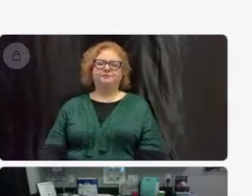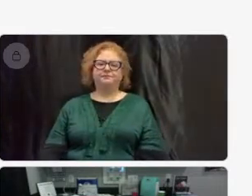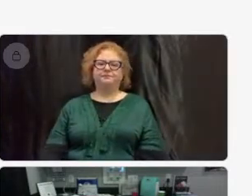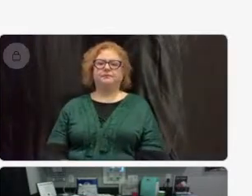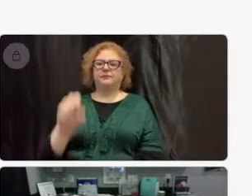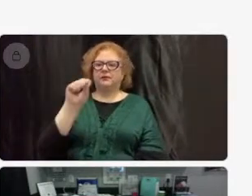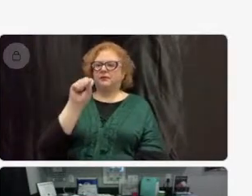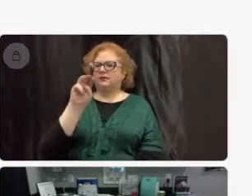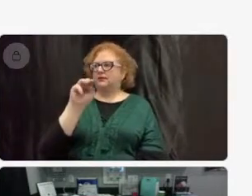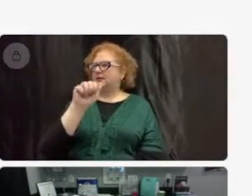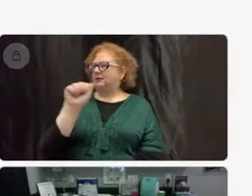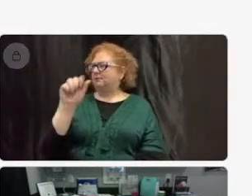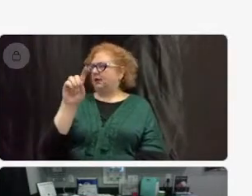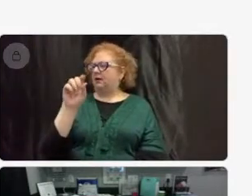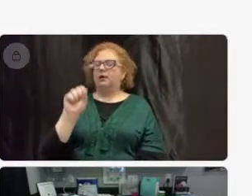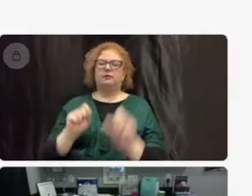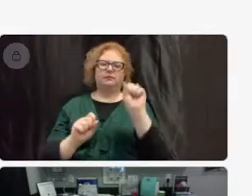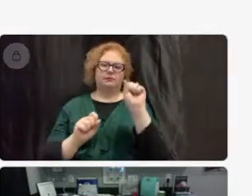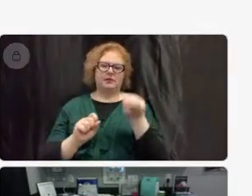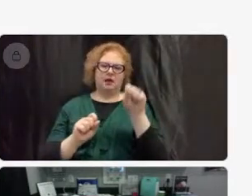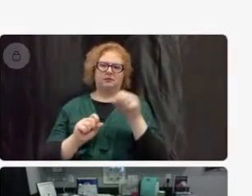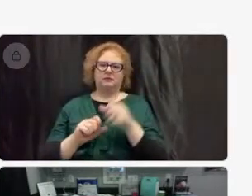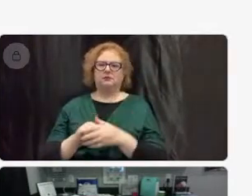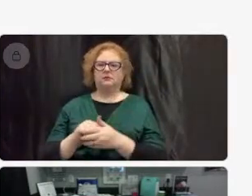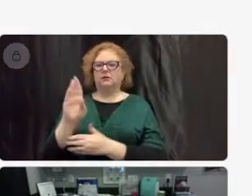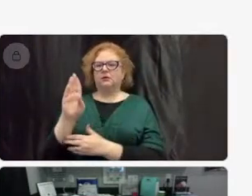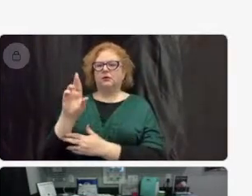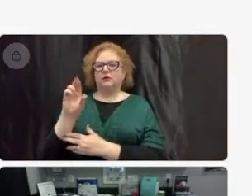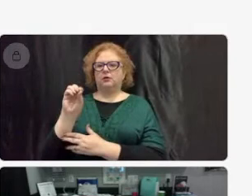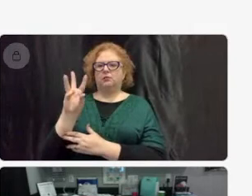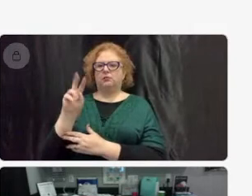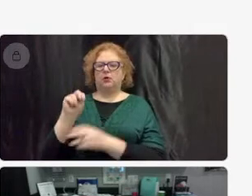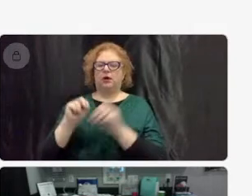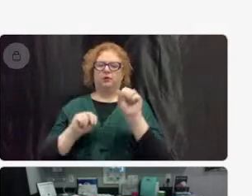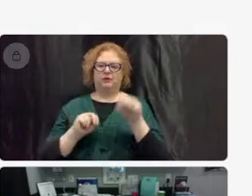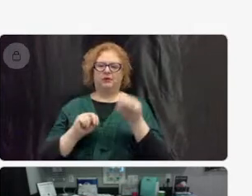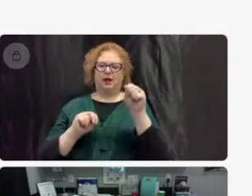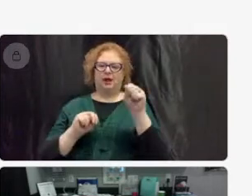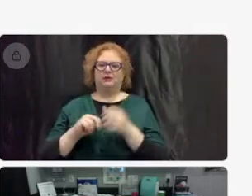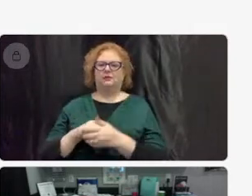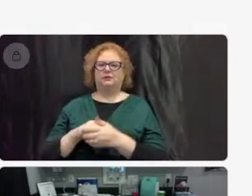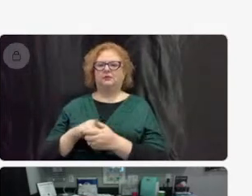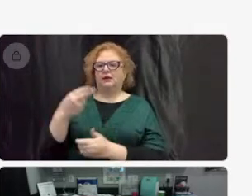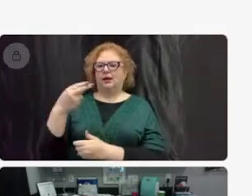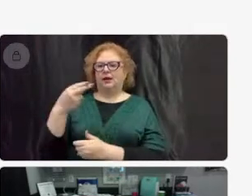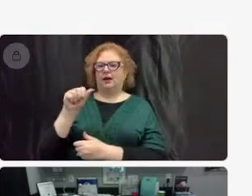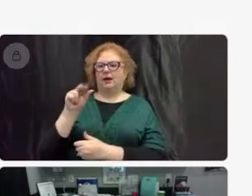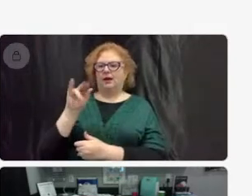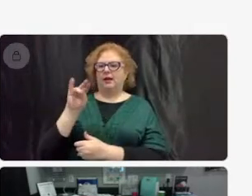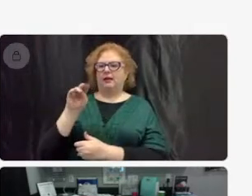Samad, Yes. Brown, Yes. Haynes,